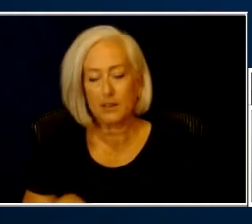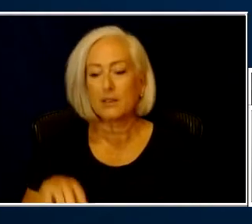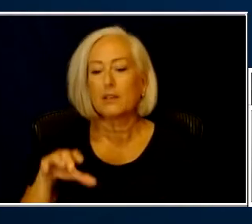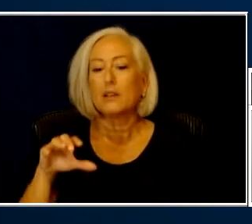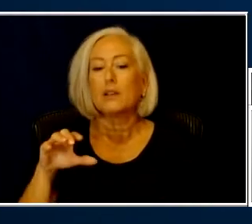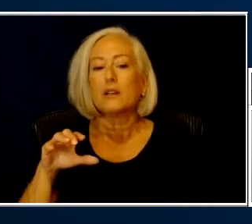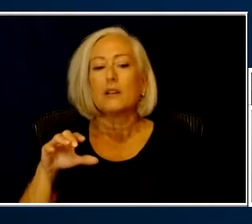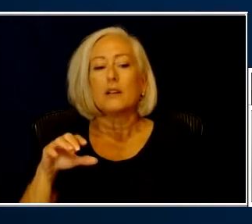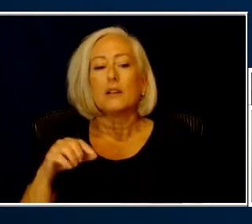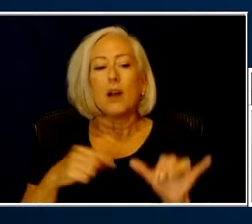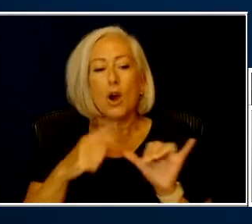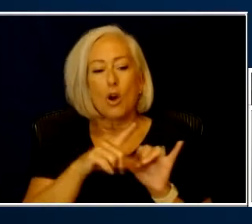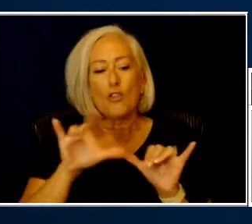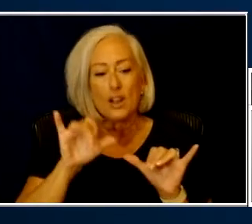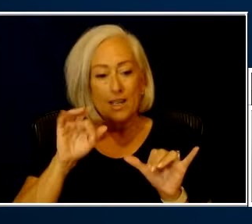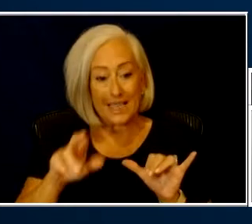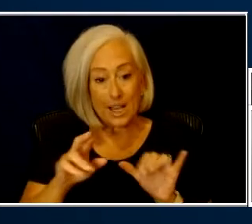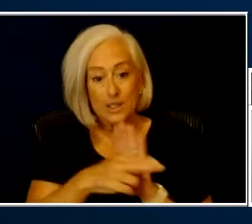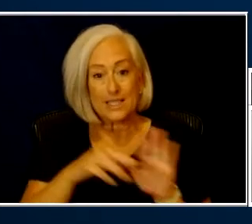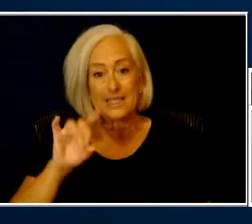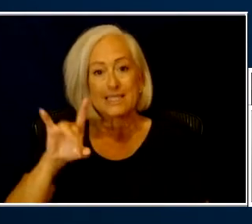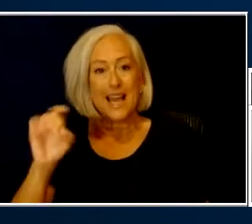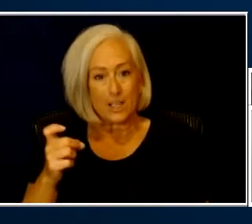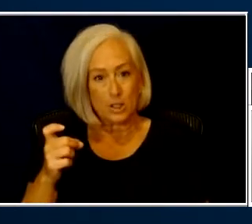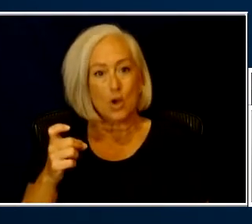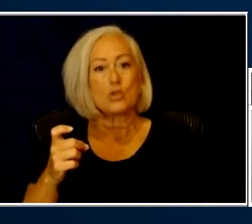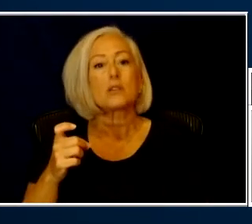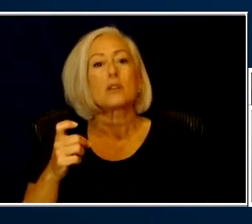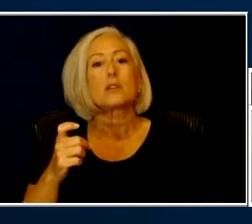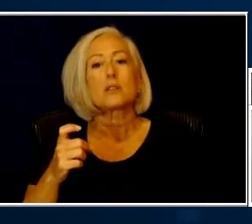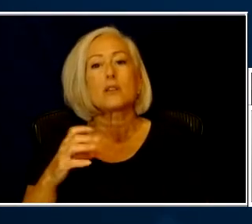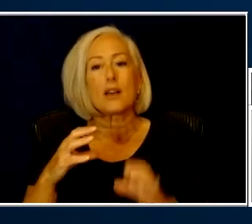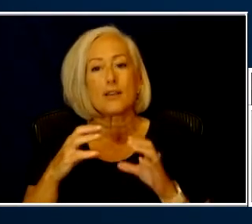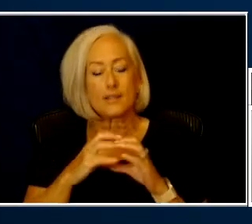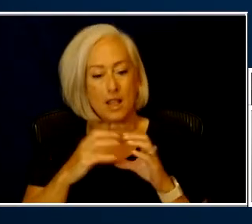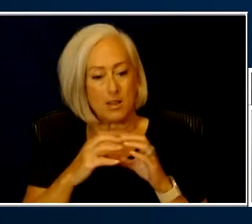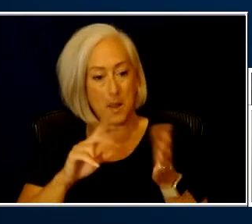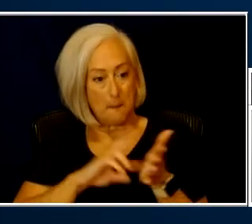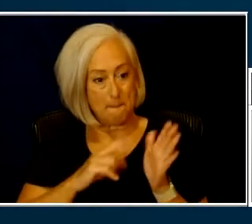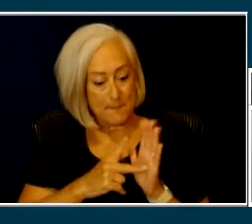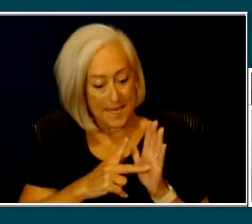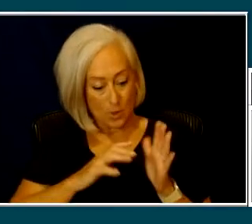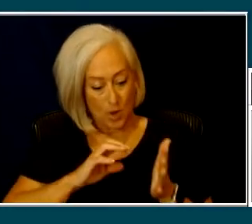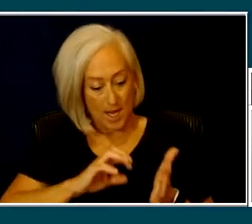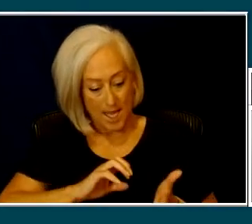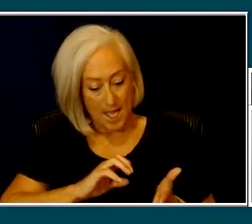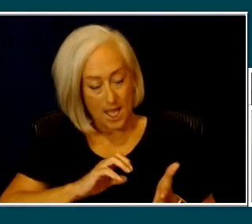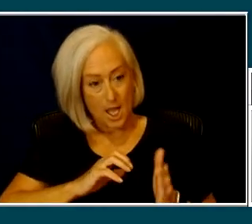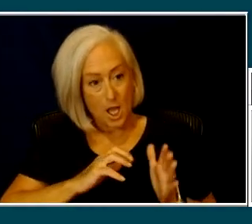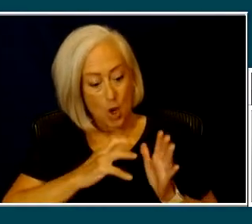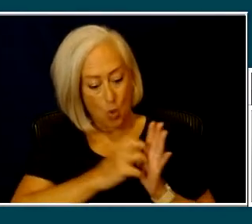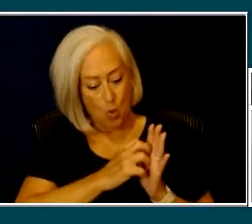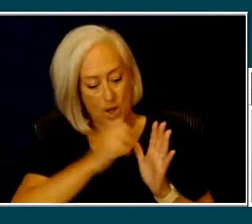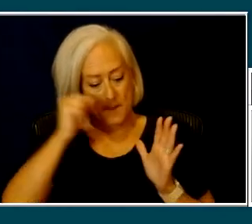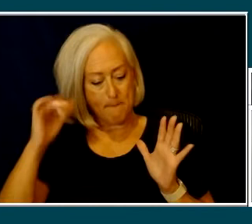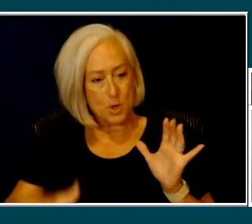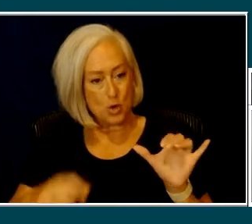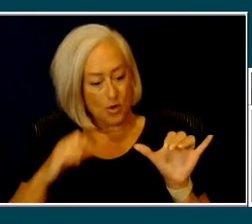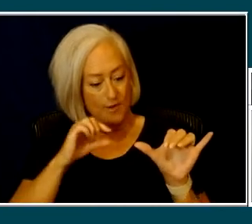a diagnosis of pathology, meaning we must remove the organ, the ovary, or get a biopsy